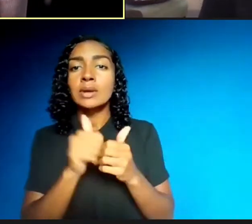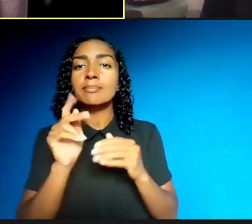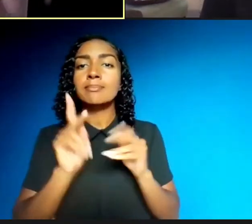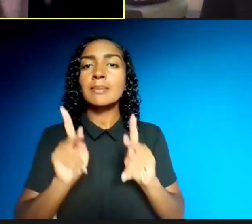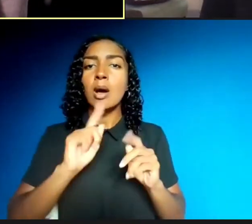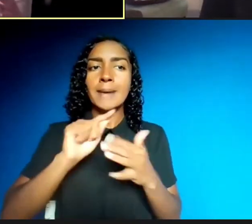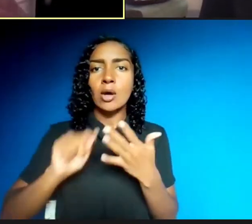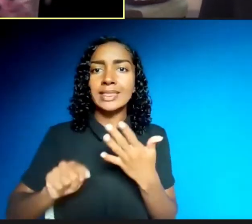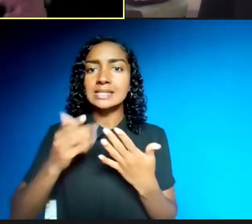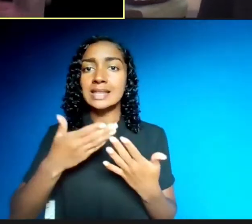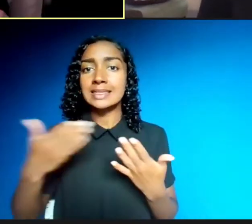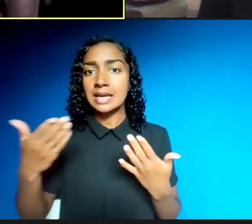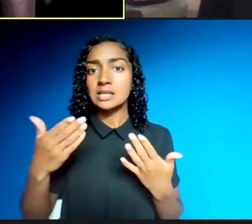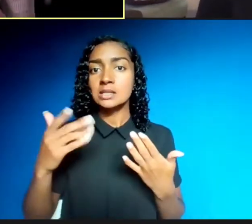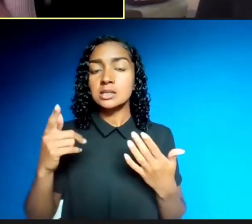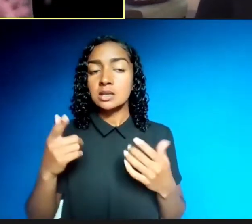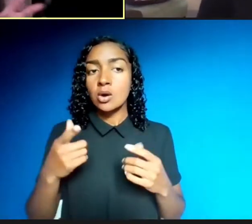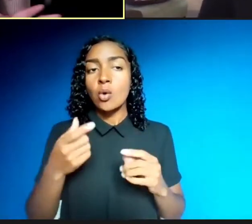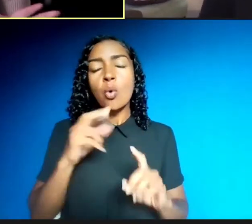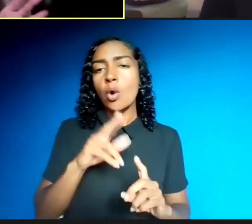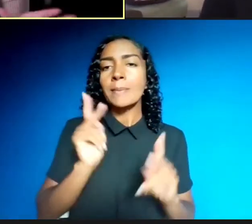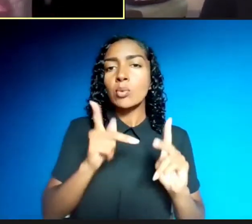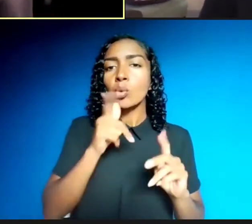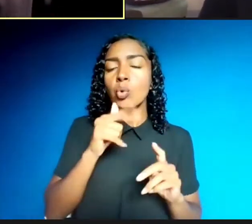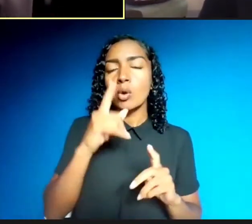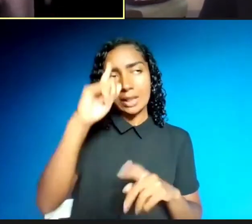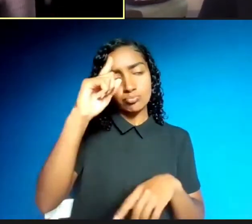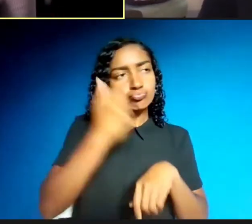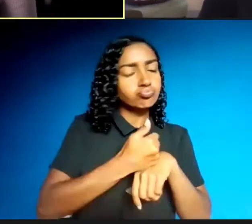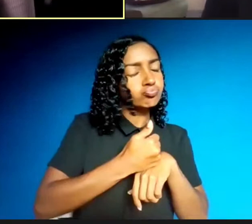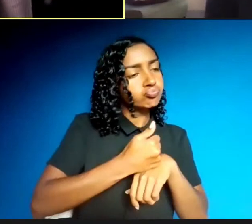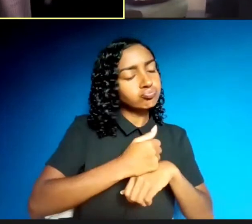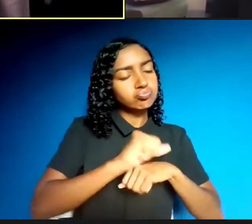like really hard beliefs about something, do they open up a bit more?